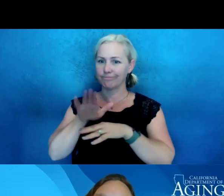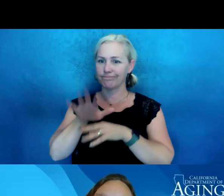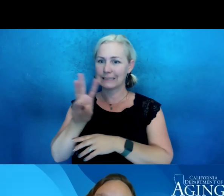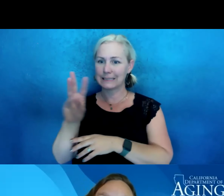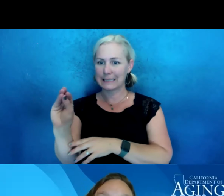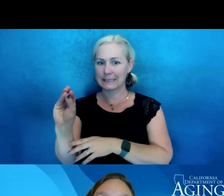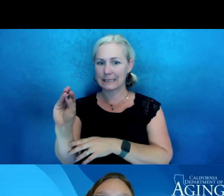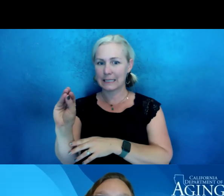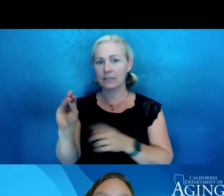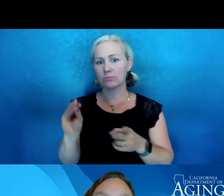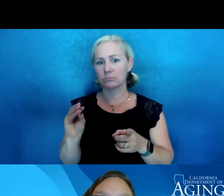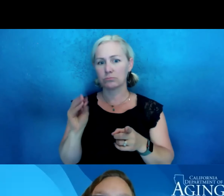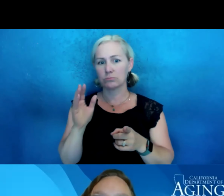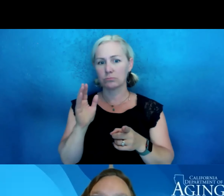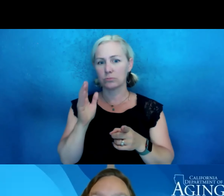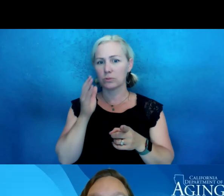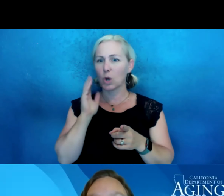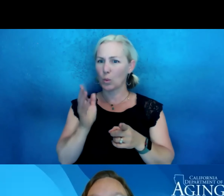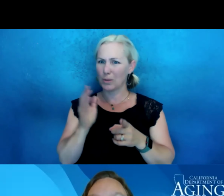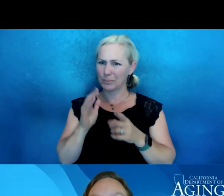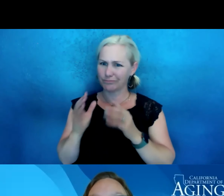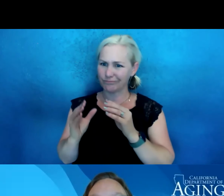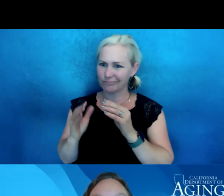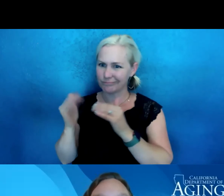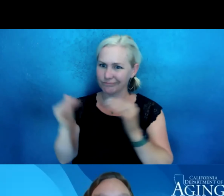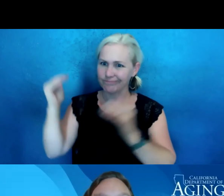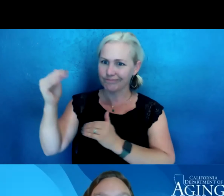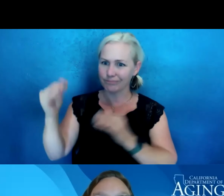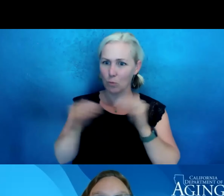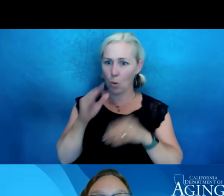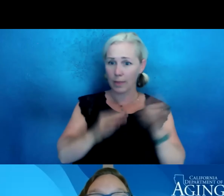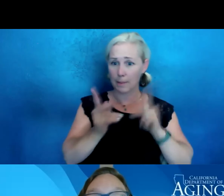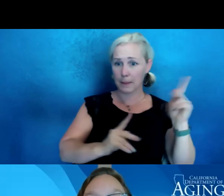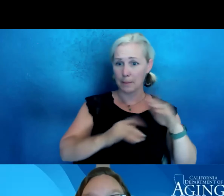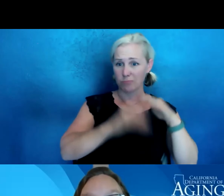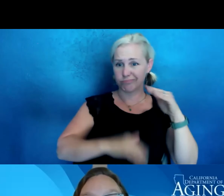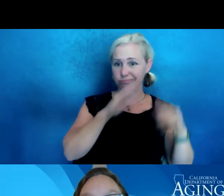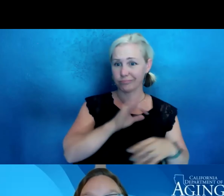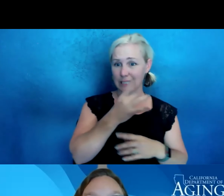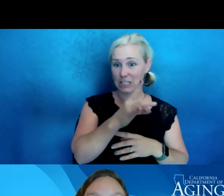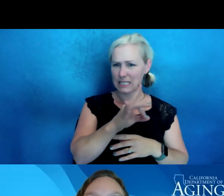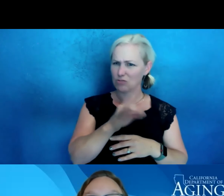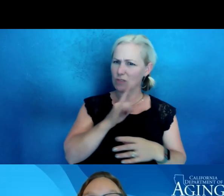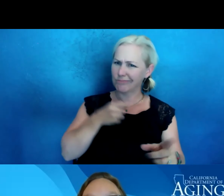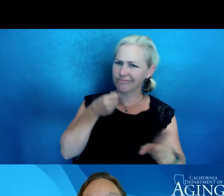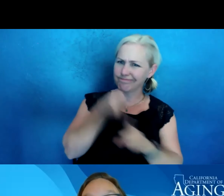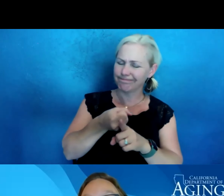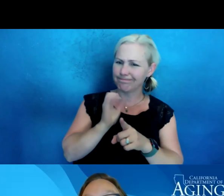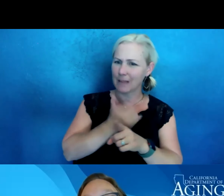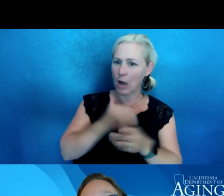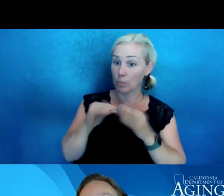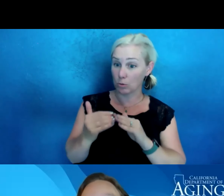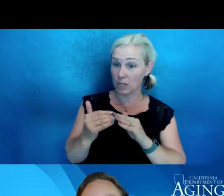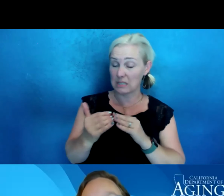under 18 very soon, which has huge impacts for our families and our communities. What stays the same is that